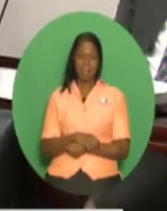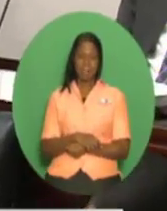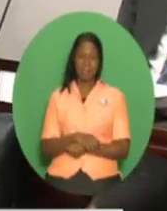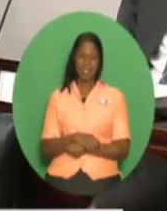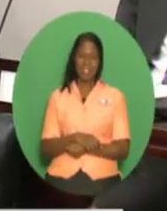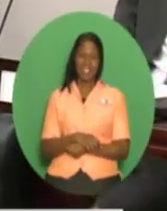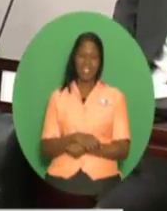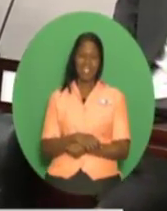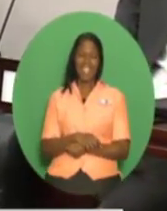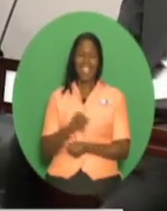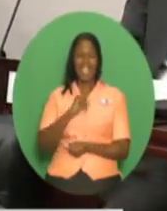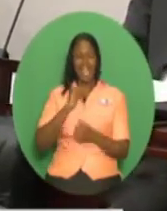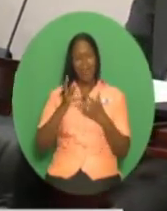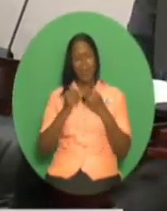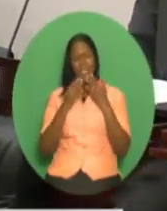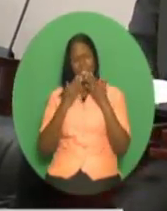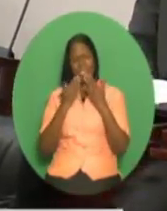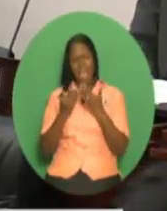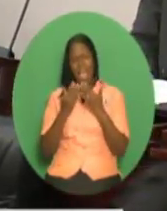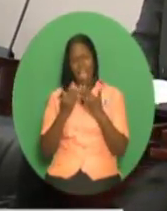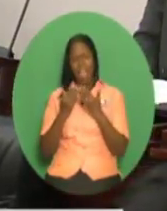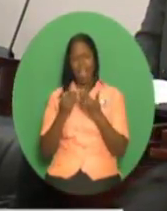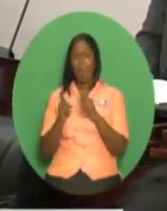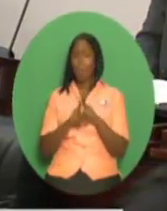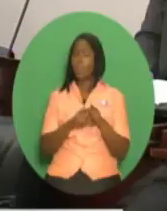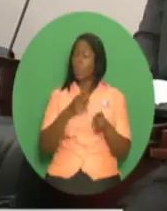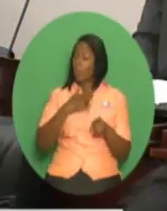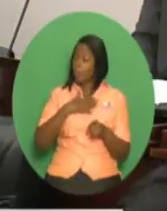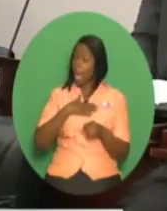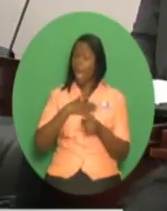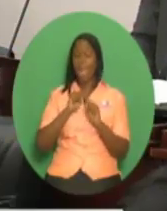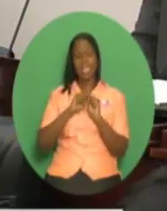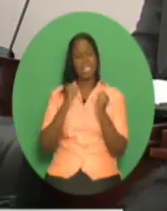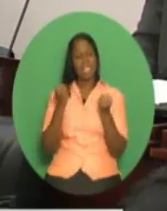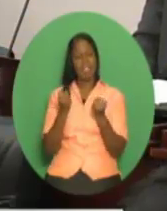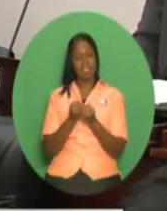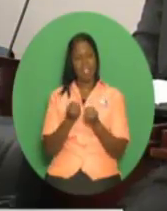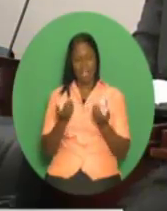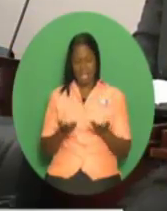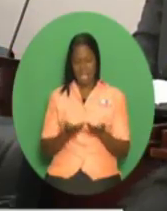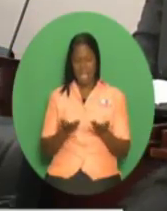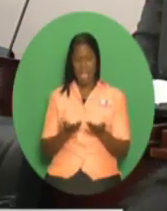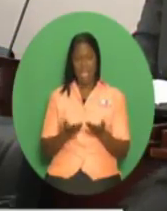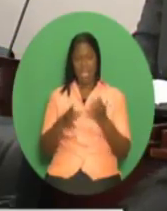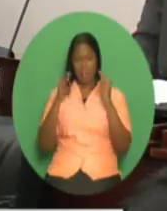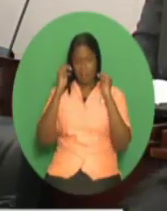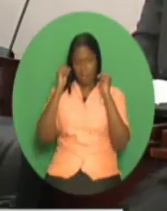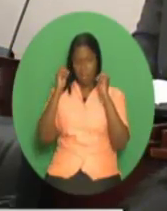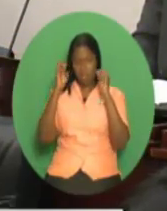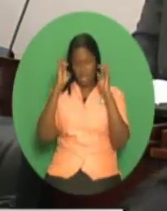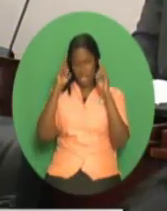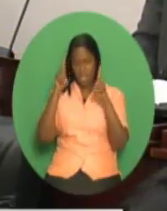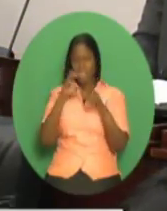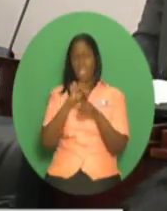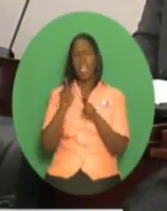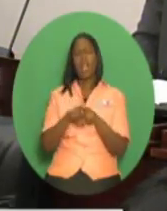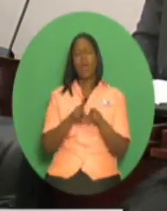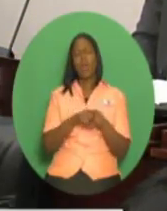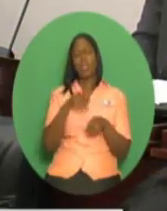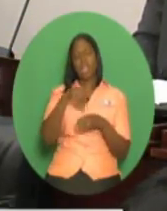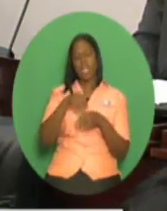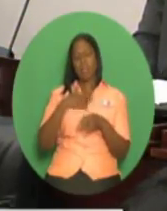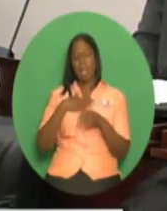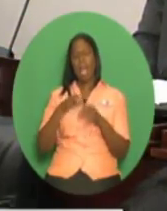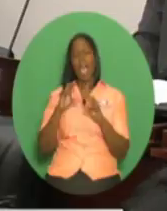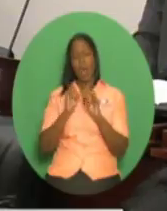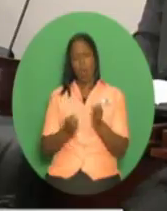I would like to thank also my staff, both at the Ministry of Education and at my constituency